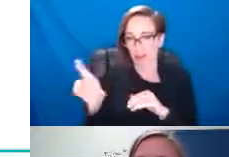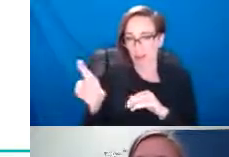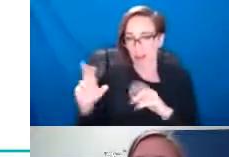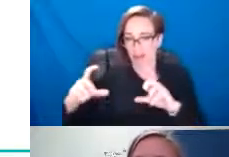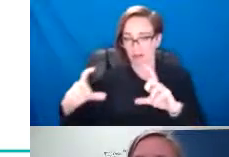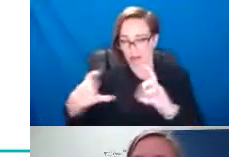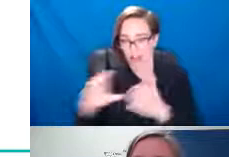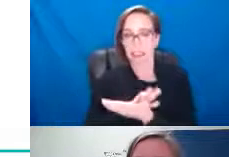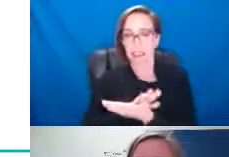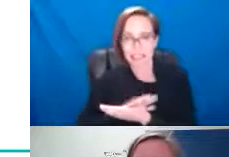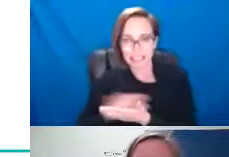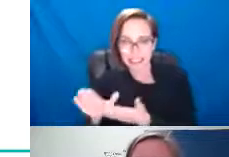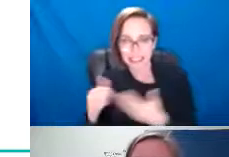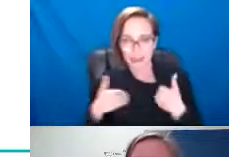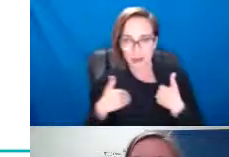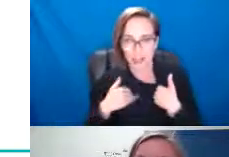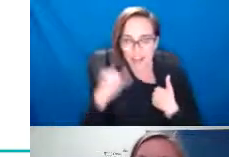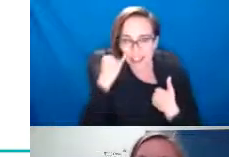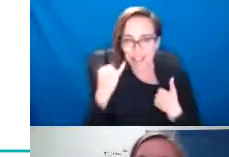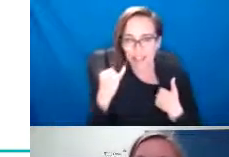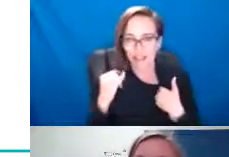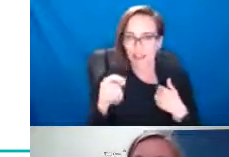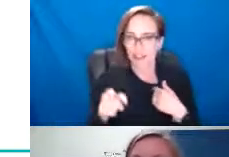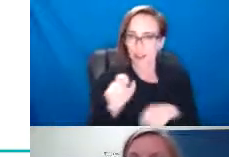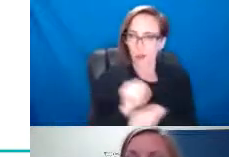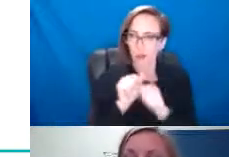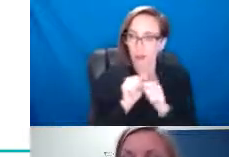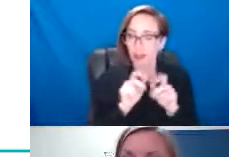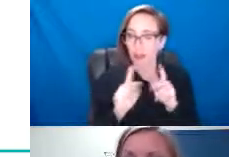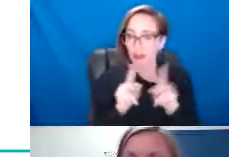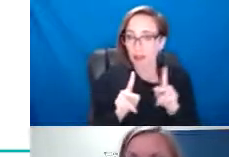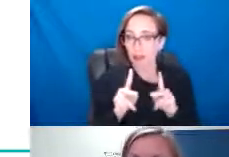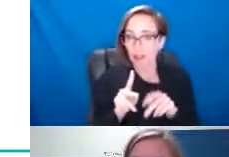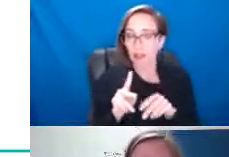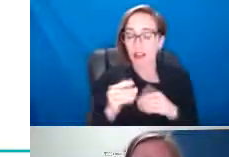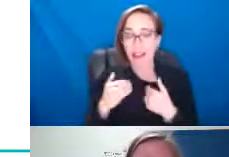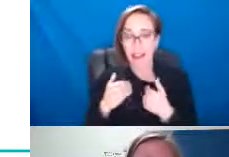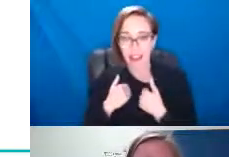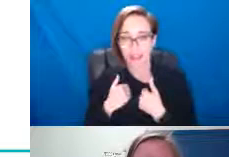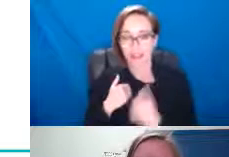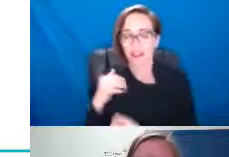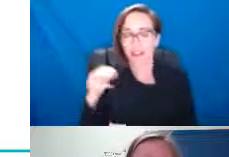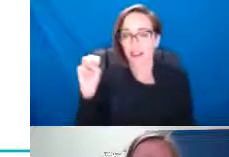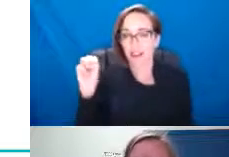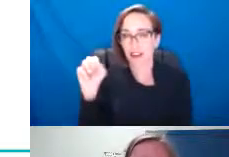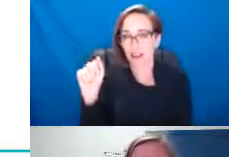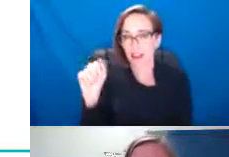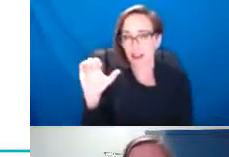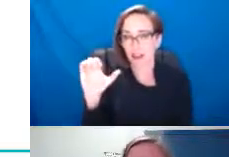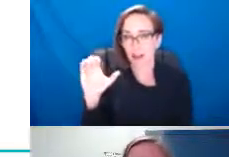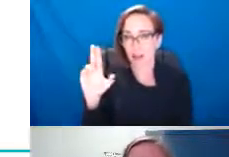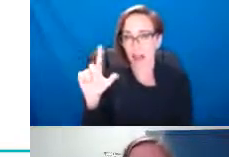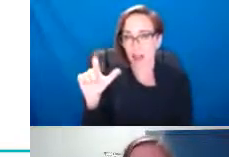tool to have, especially if you have individuals who have macular degeneration. Quite